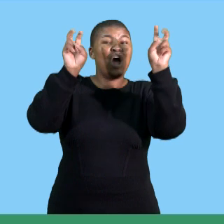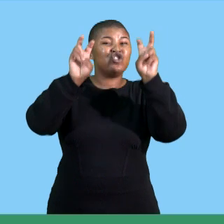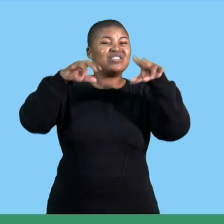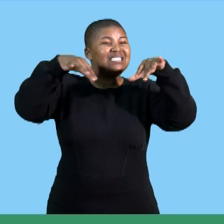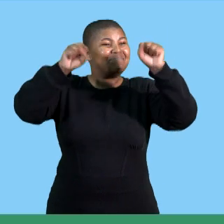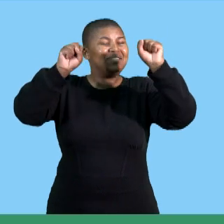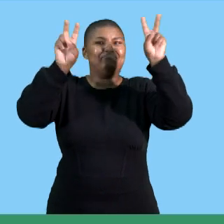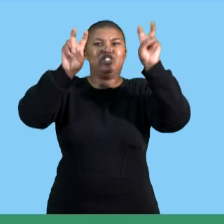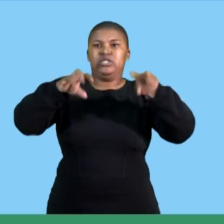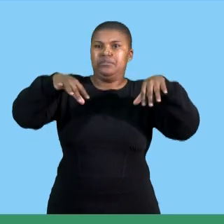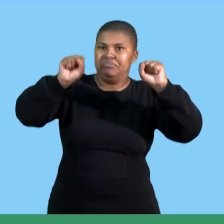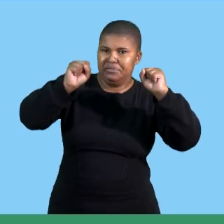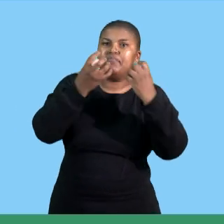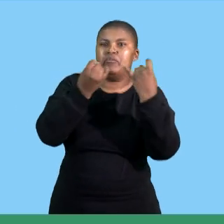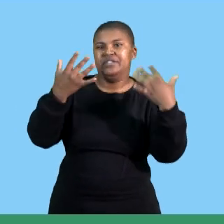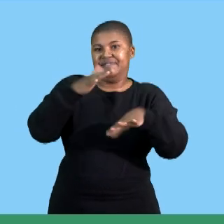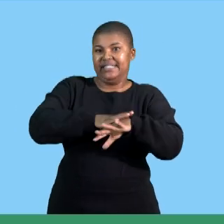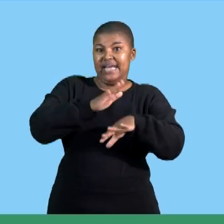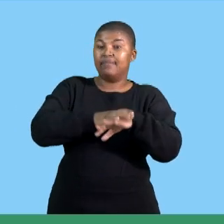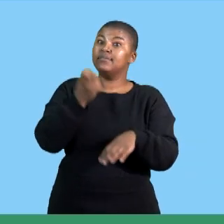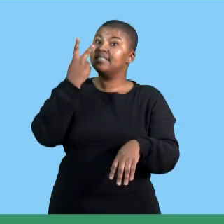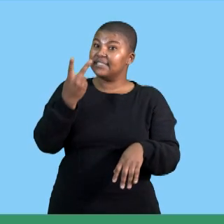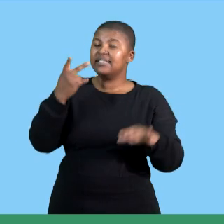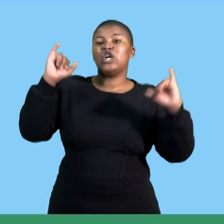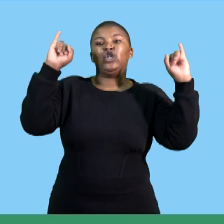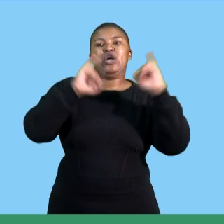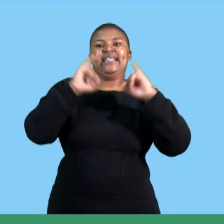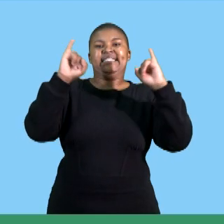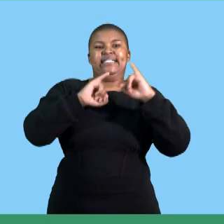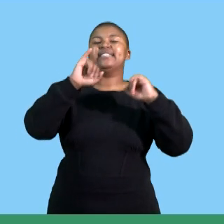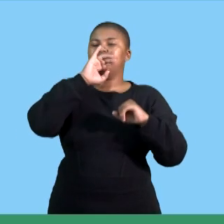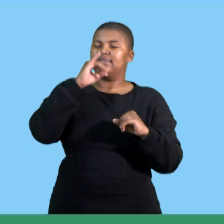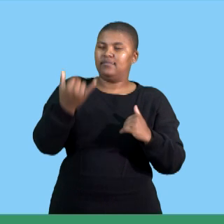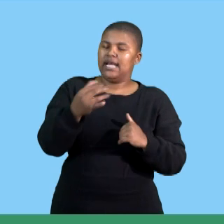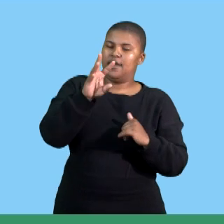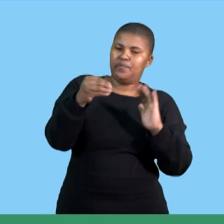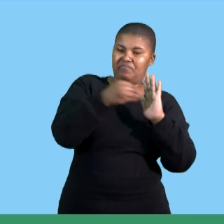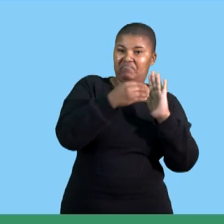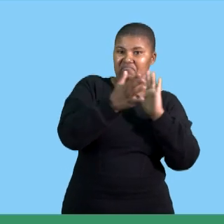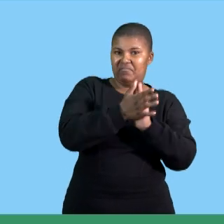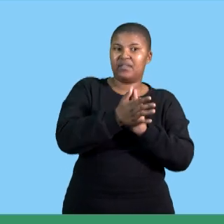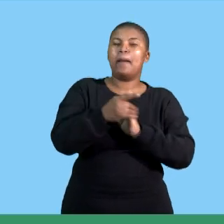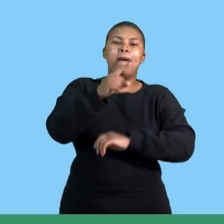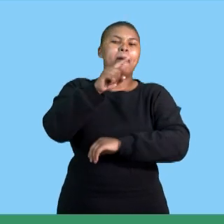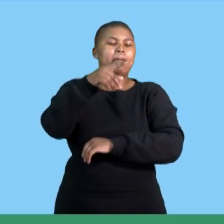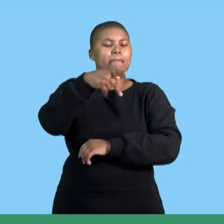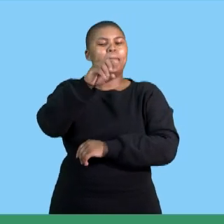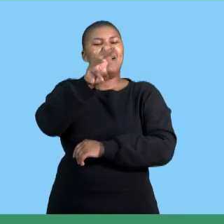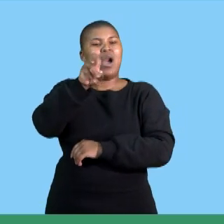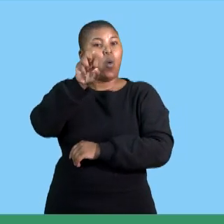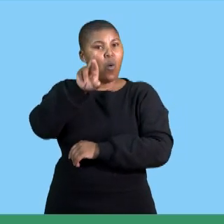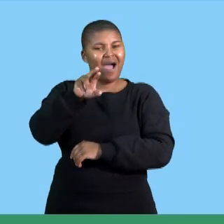obviously, this is an example of crisis. So we are going to define this as a power